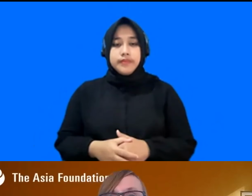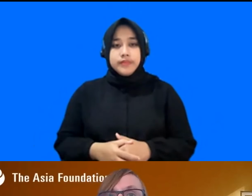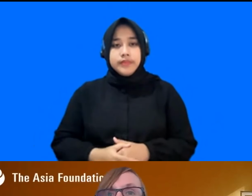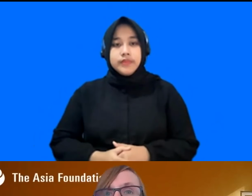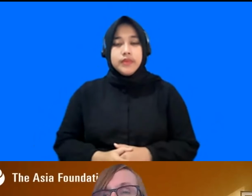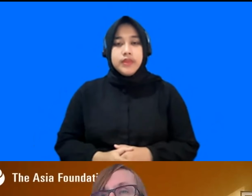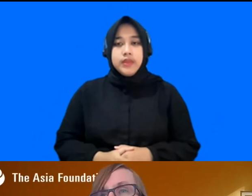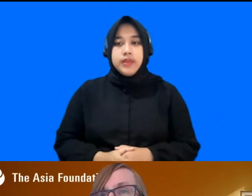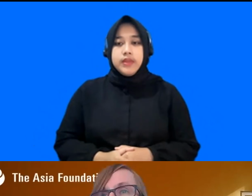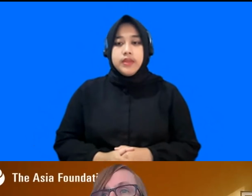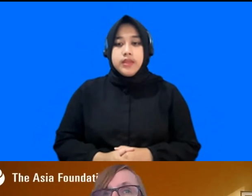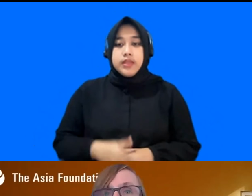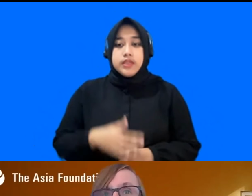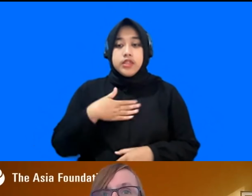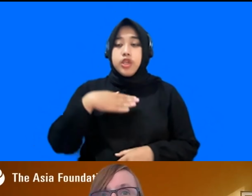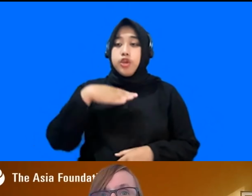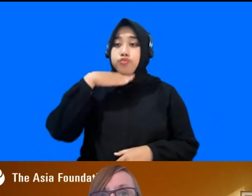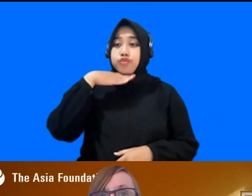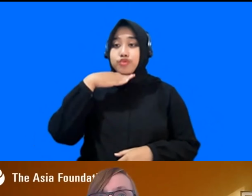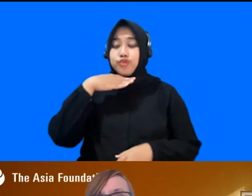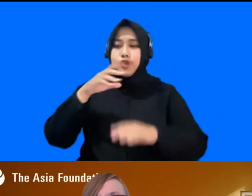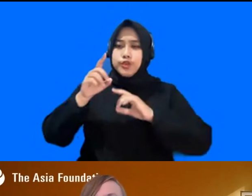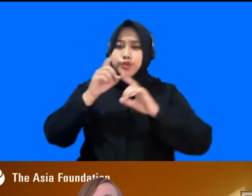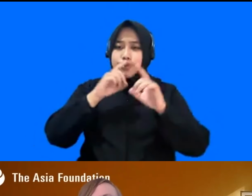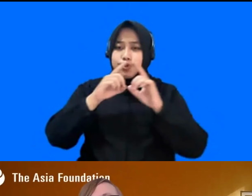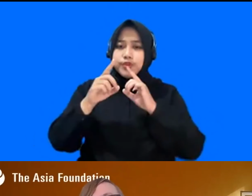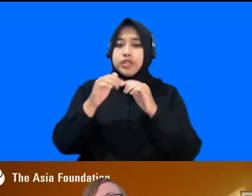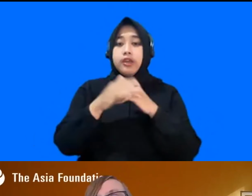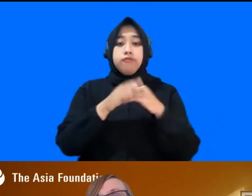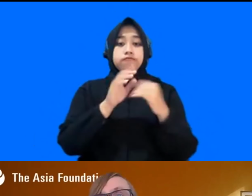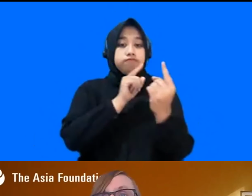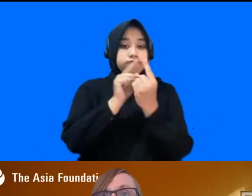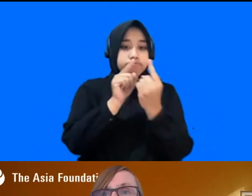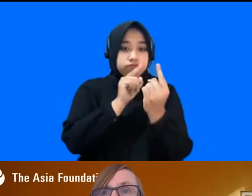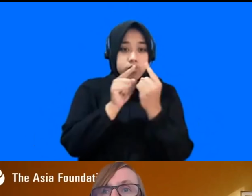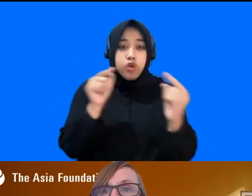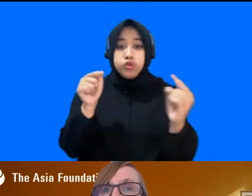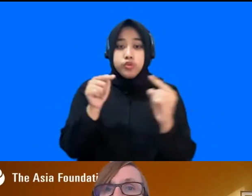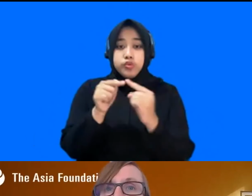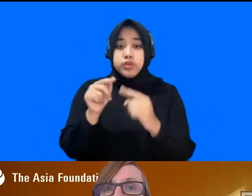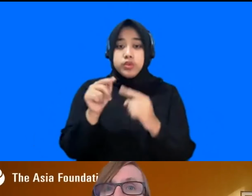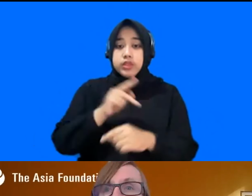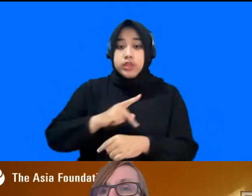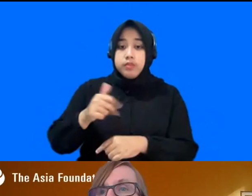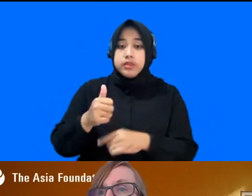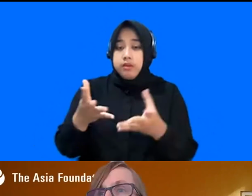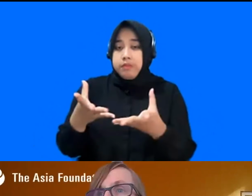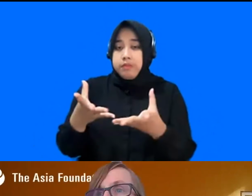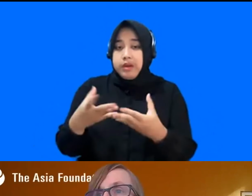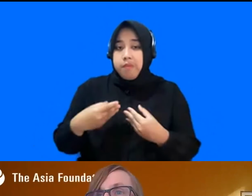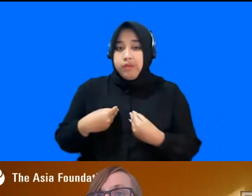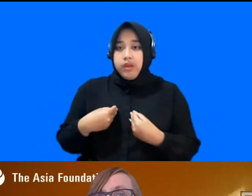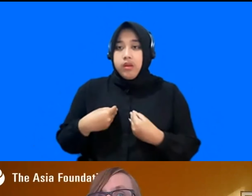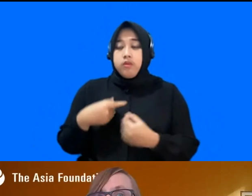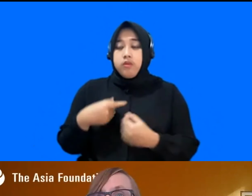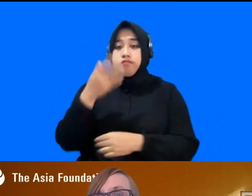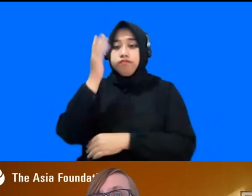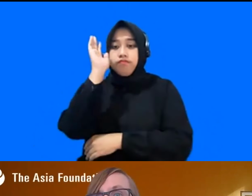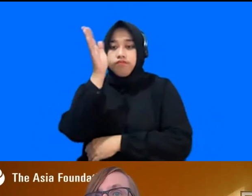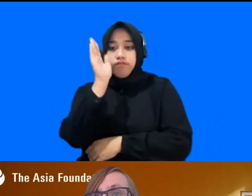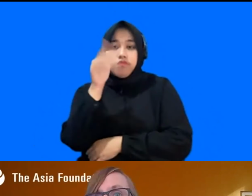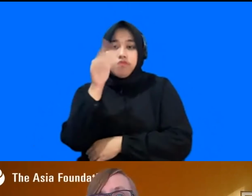very interesting and detailed and comprehensive presentation. I see we have a question in